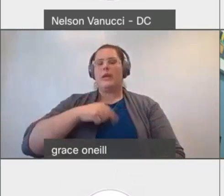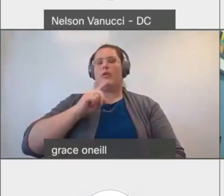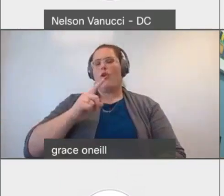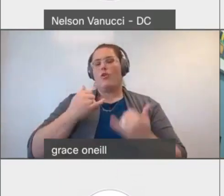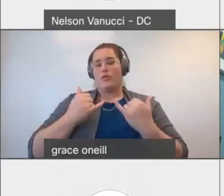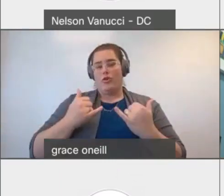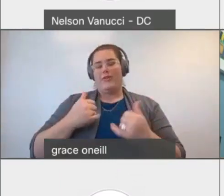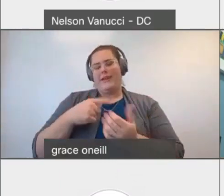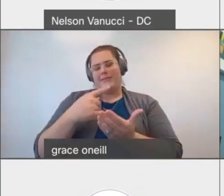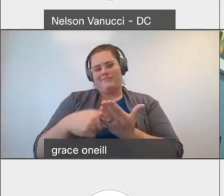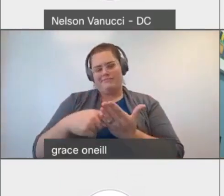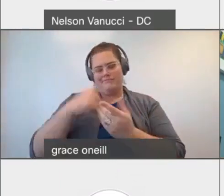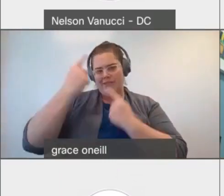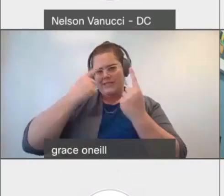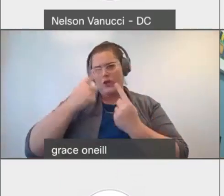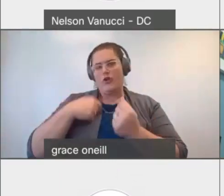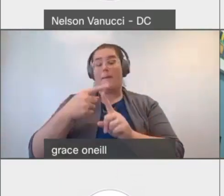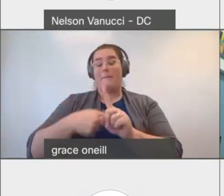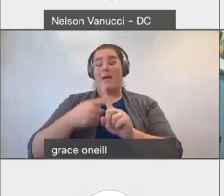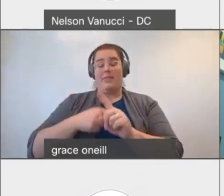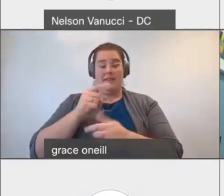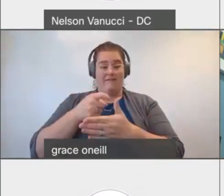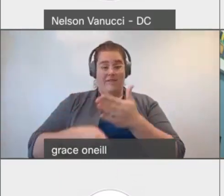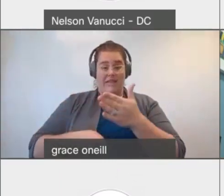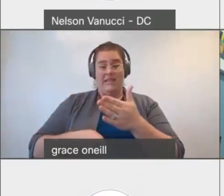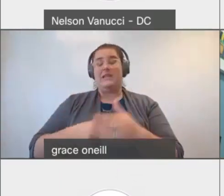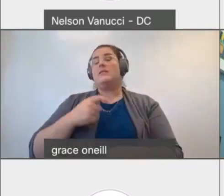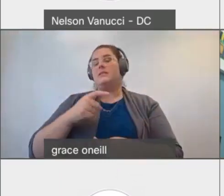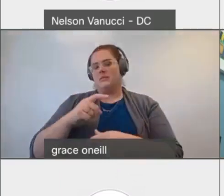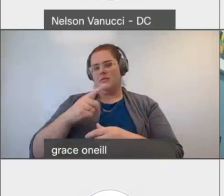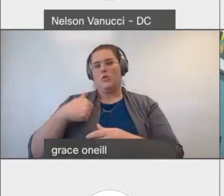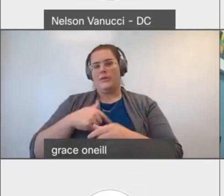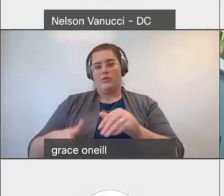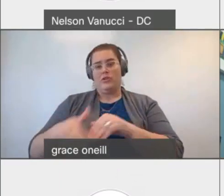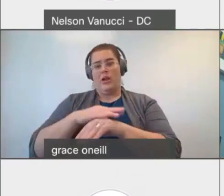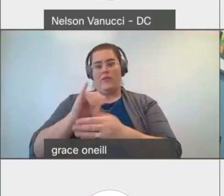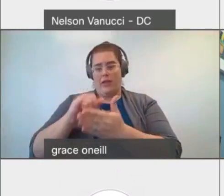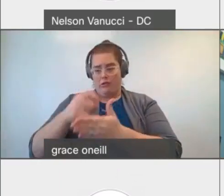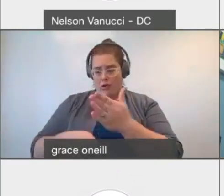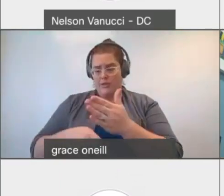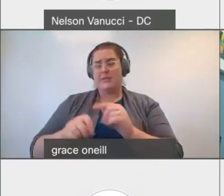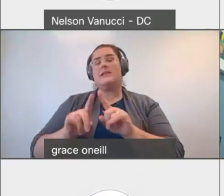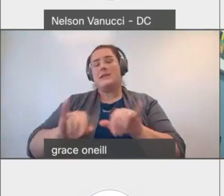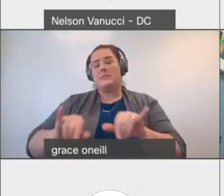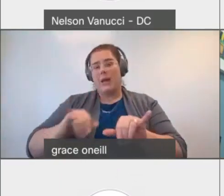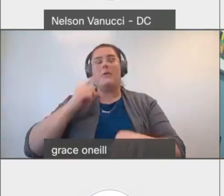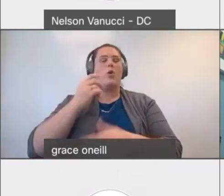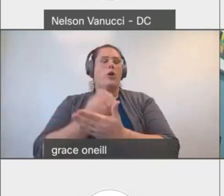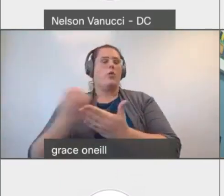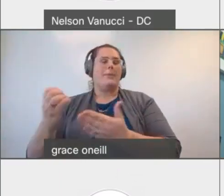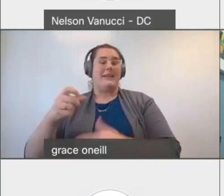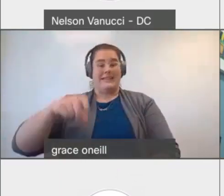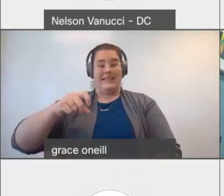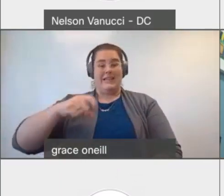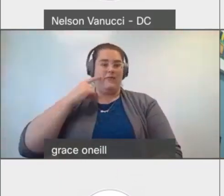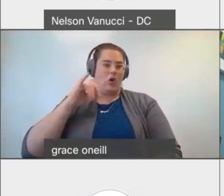monthly fee for people to access Station MD, but also for the equipment that needs to go along with